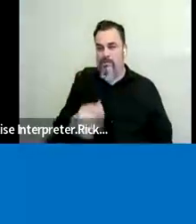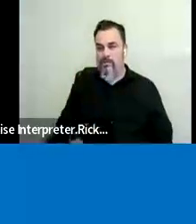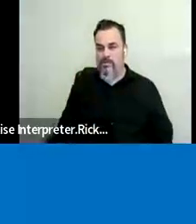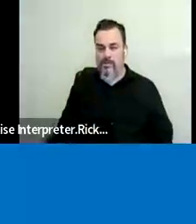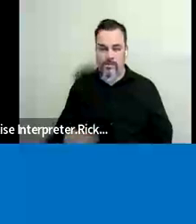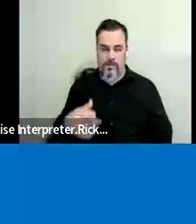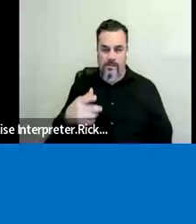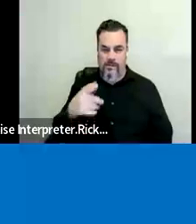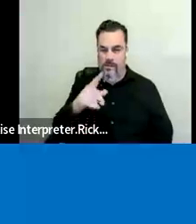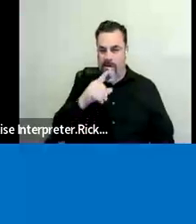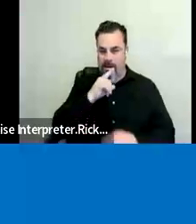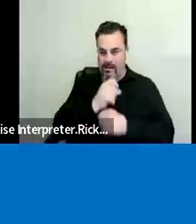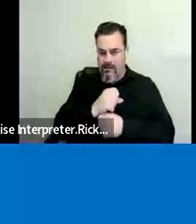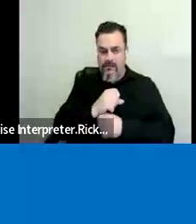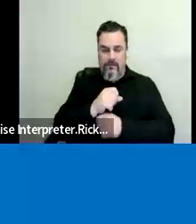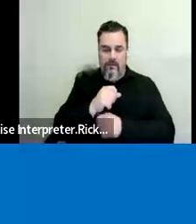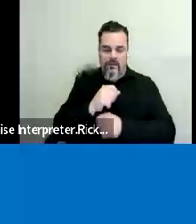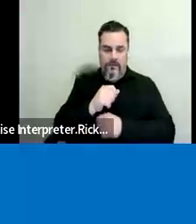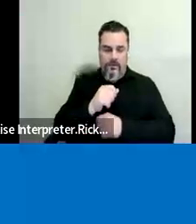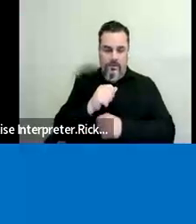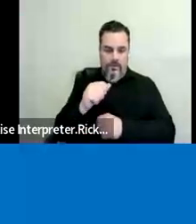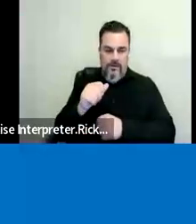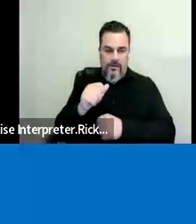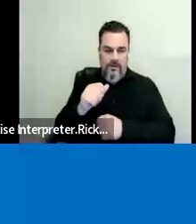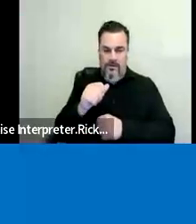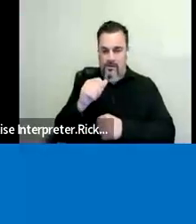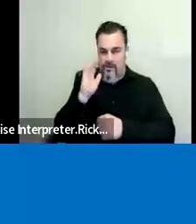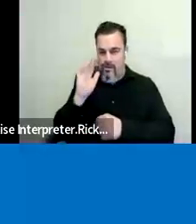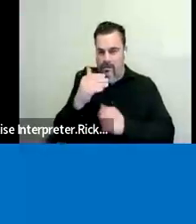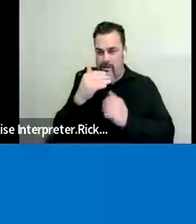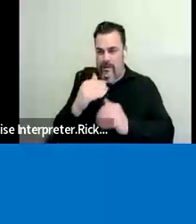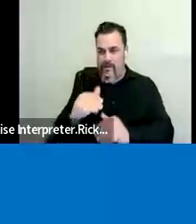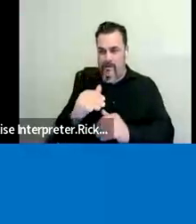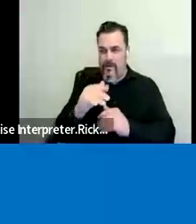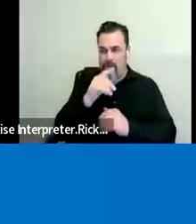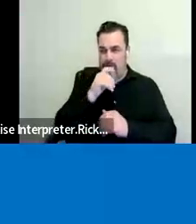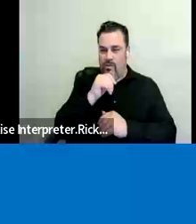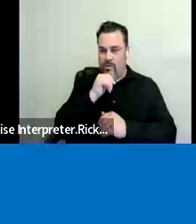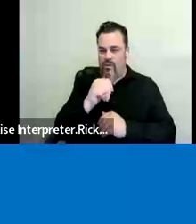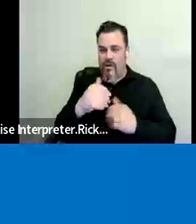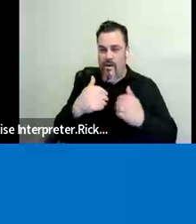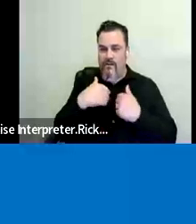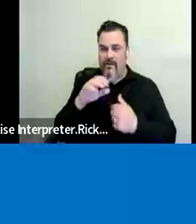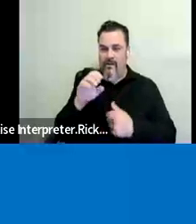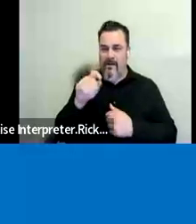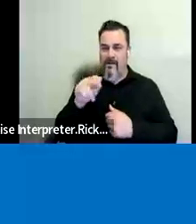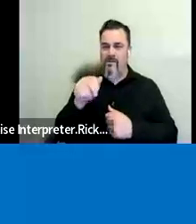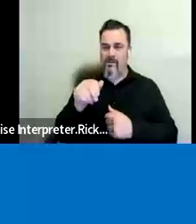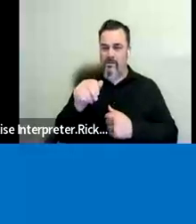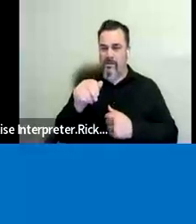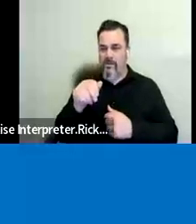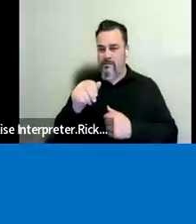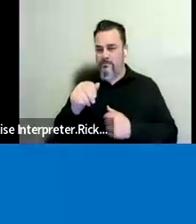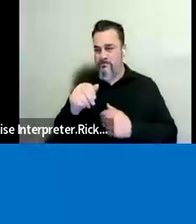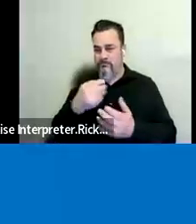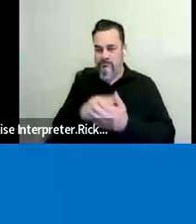Is it actually is it going to limit folks who don't have extra spending money